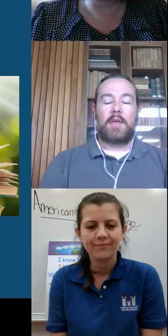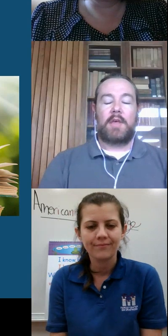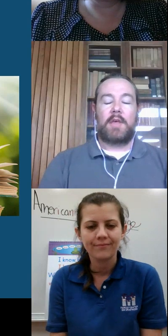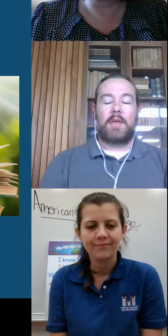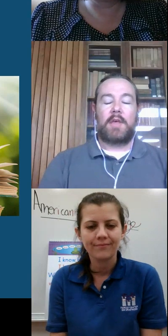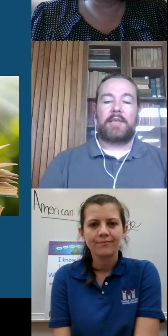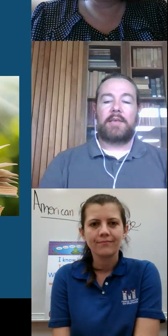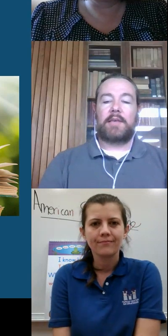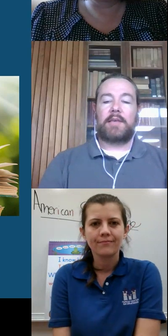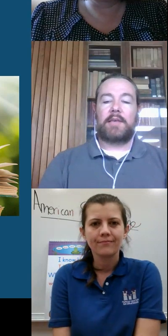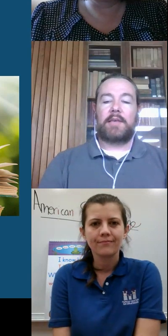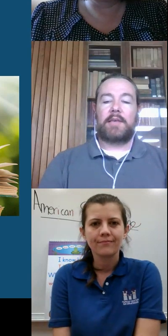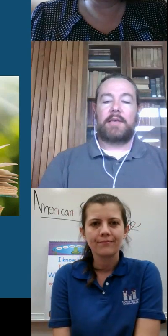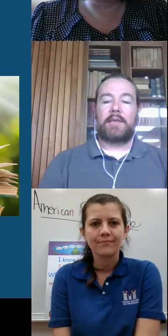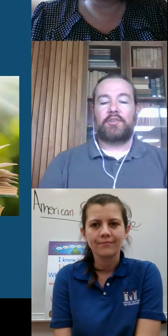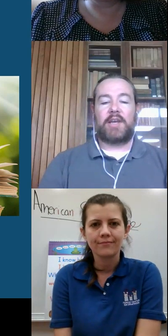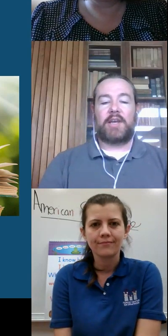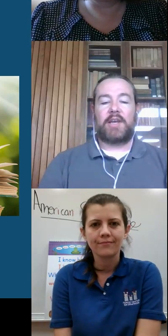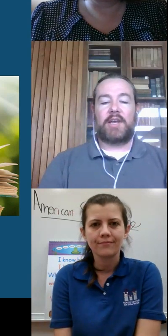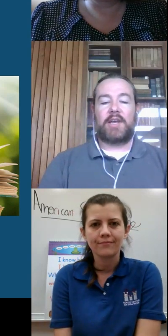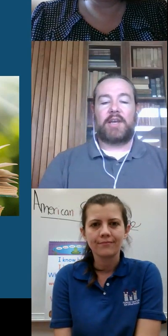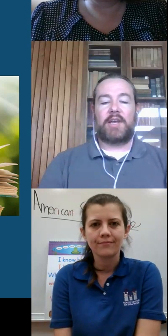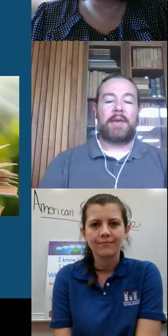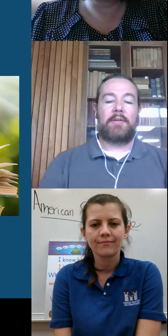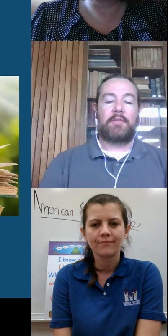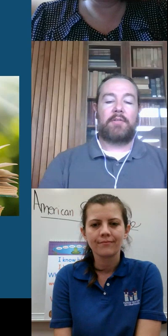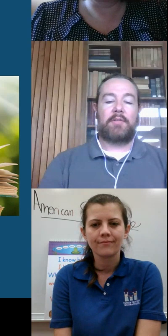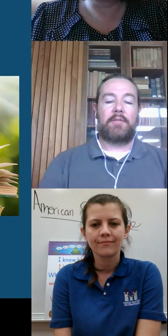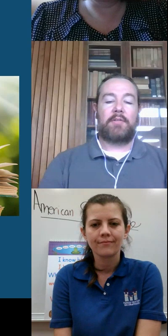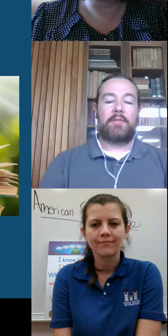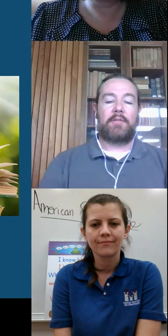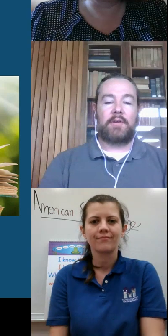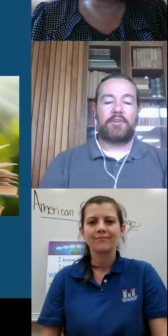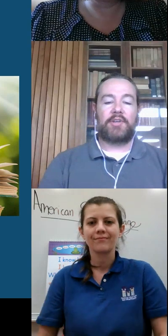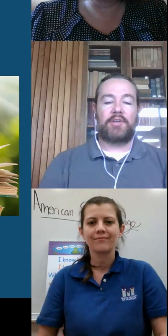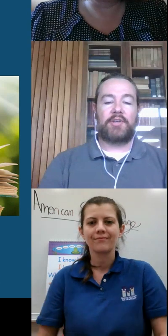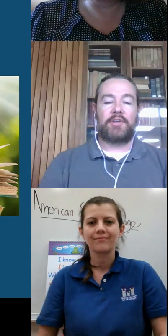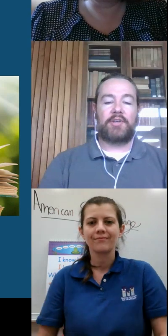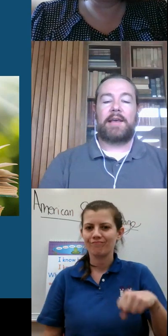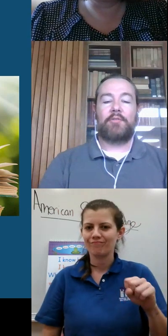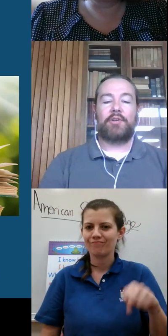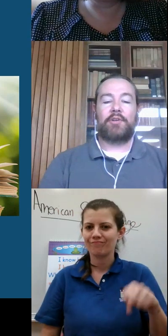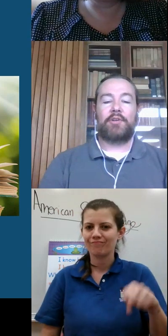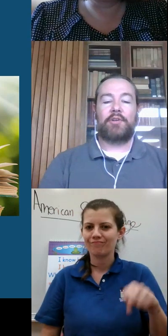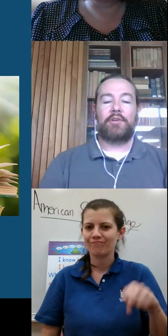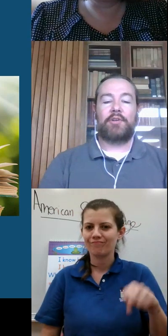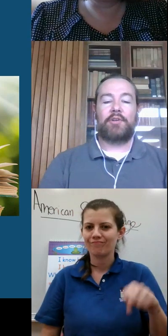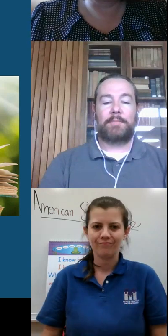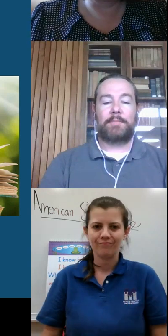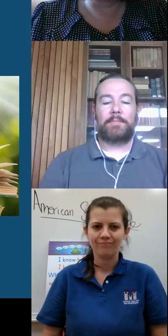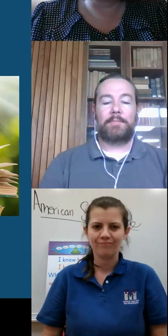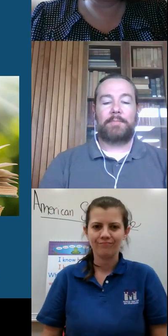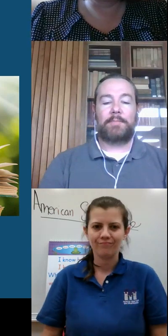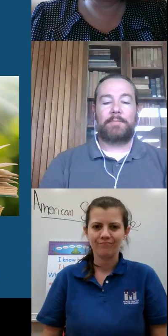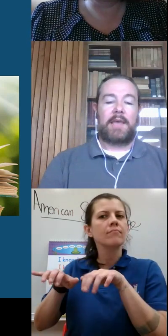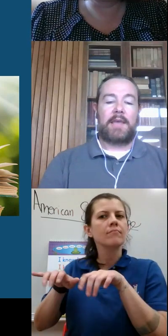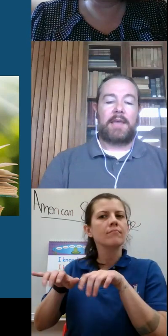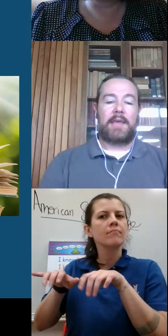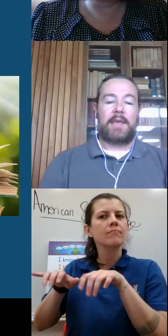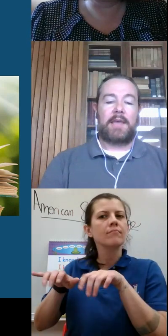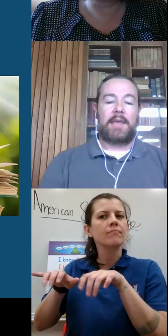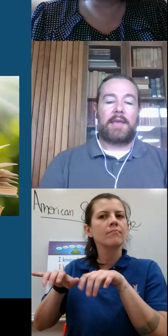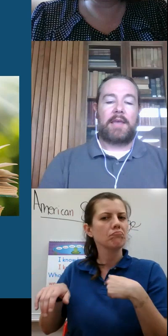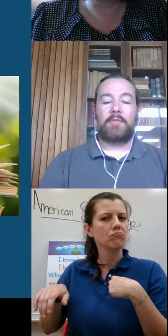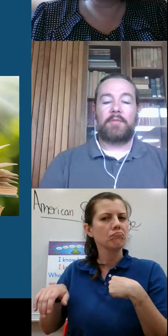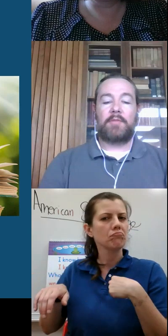813-273-3652. Jackie, again, thank you. You can reach Jackie Haig at her email address listed there, jackiehaig@outlook.com.